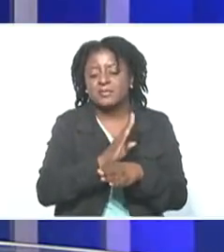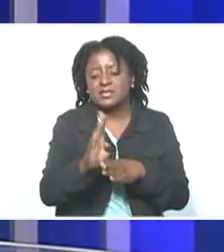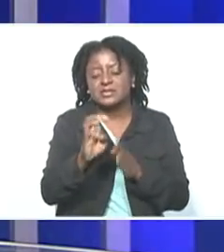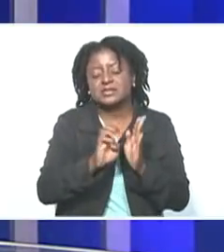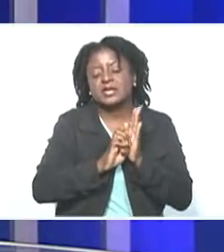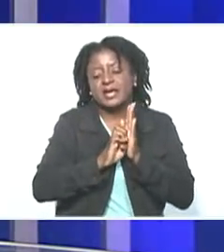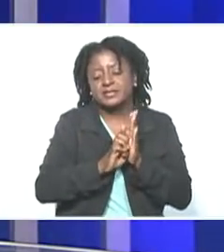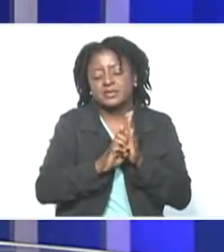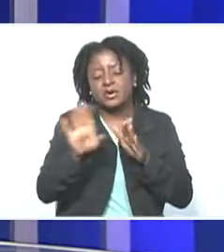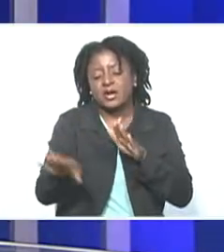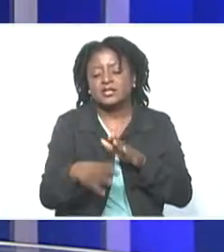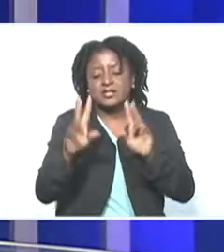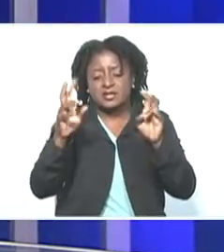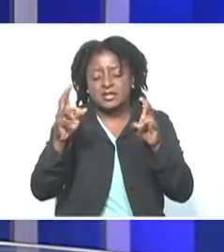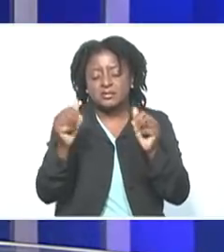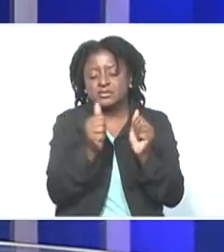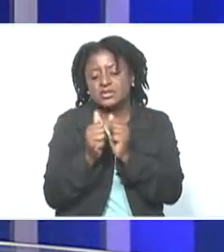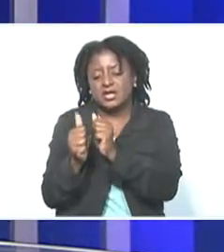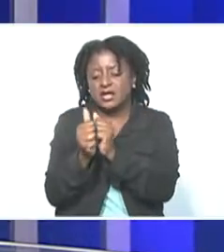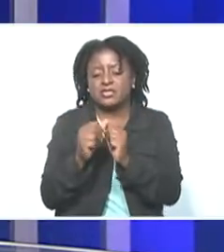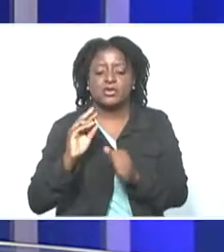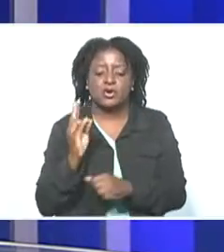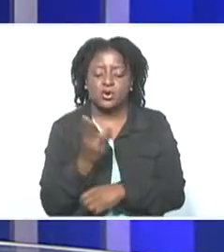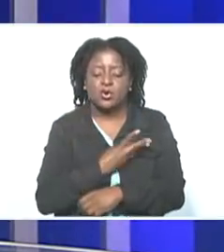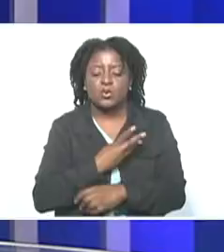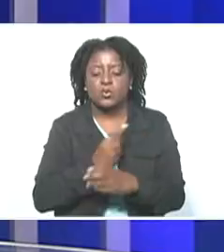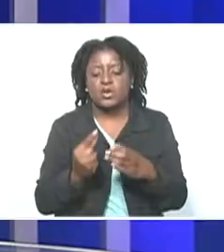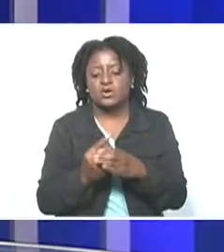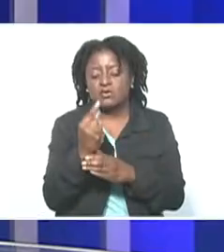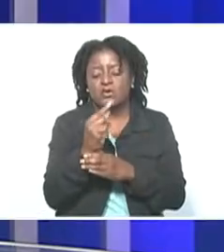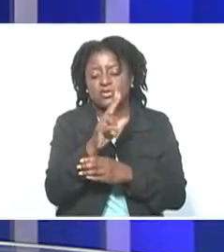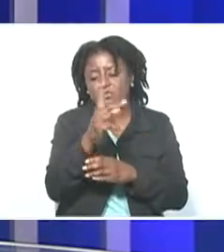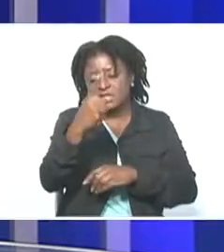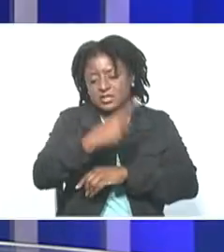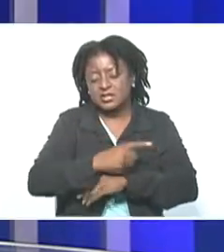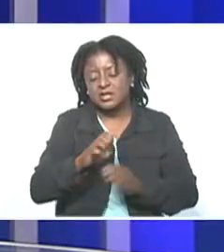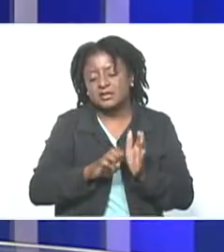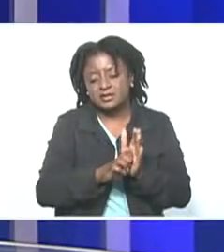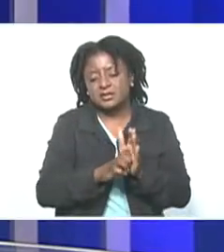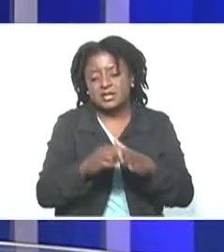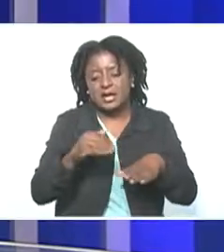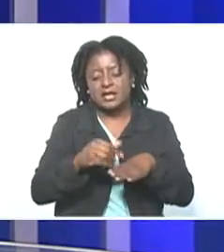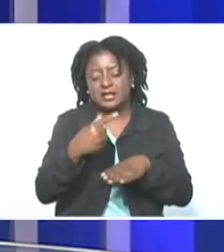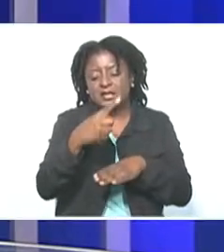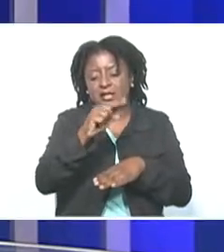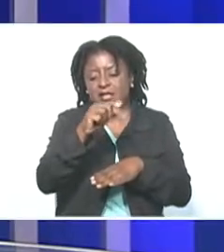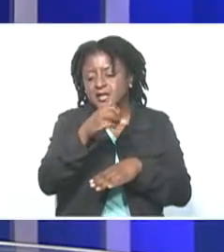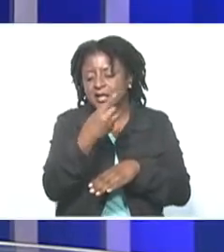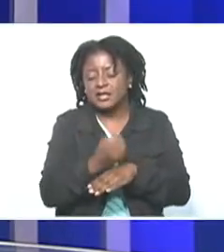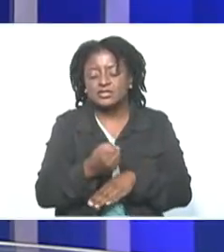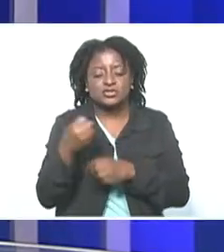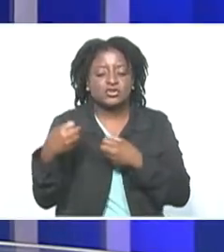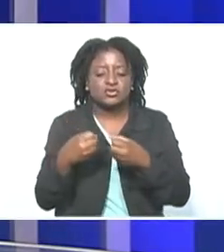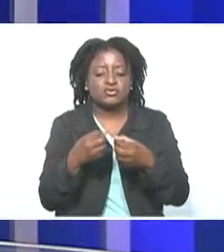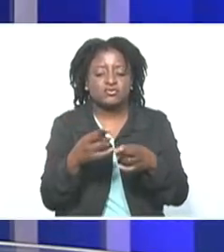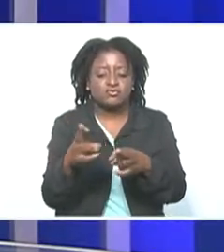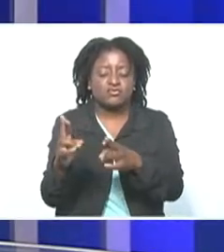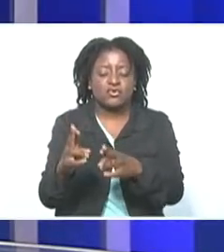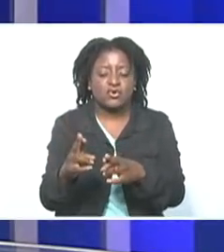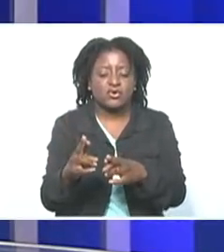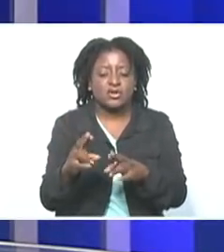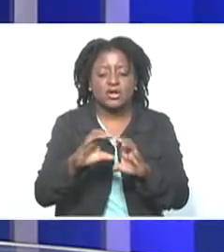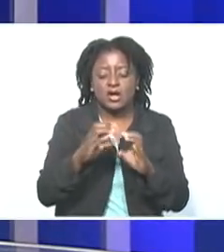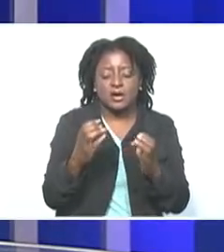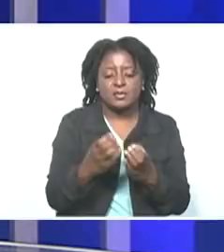Expo. Under the theme, Together We Grow, the 3-day expo at the Gladstone Road Agricultural Complex highlights produce,